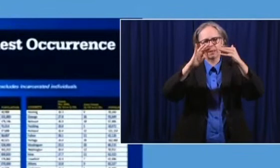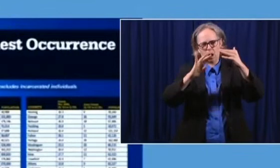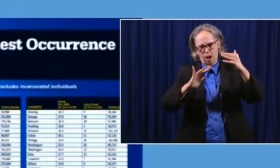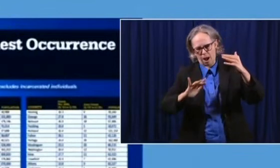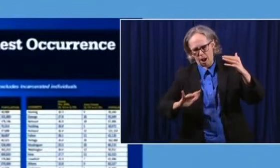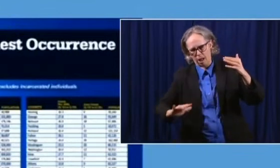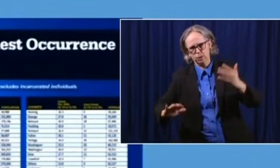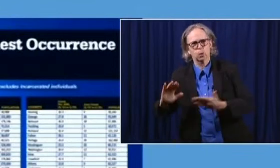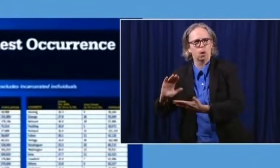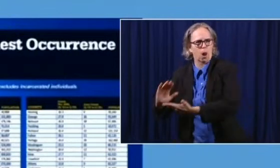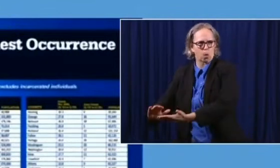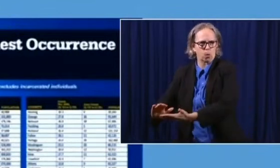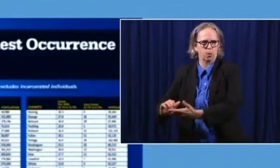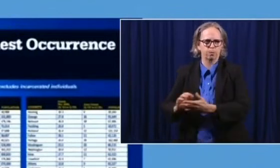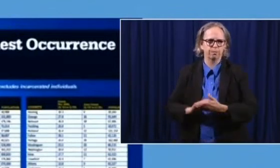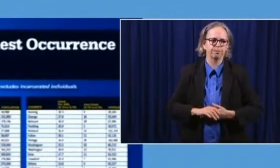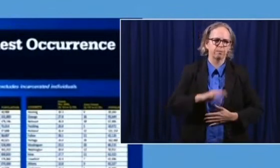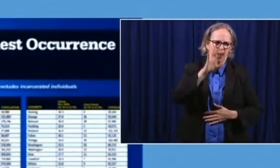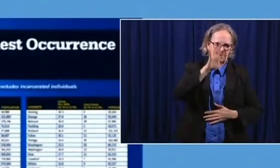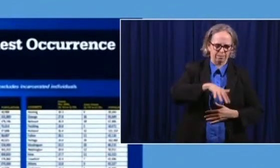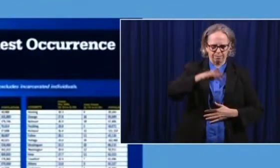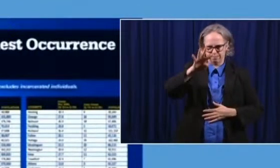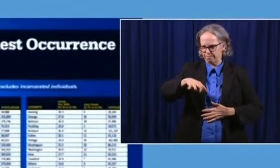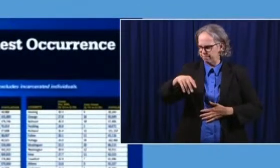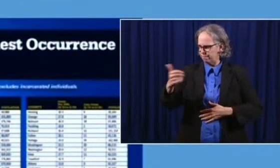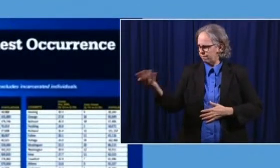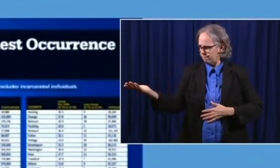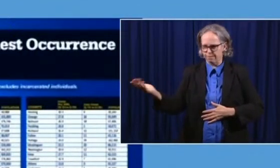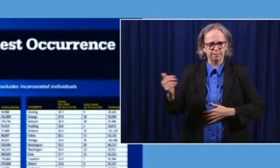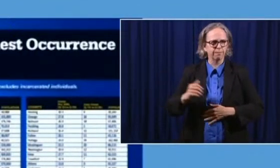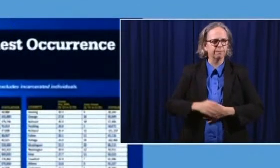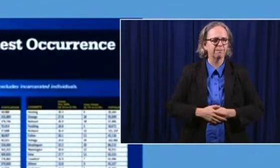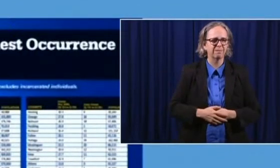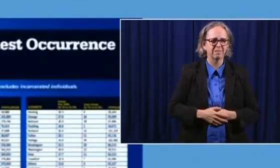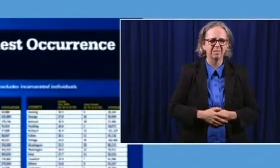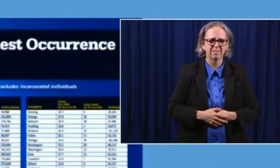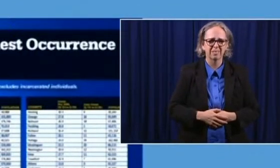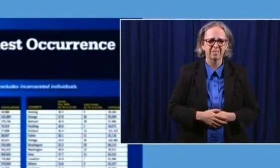to see is a movement towards the rural counties. I think the top